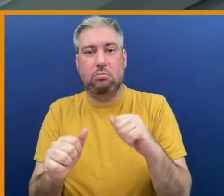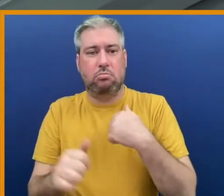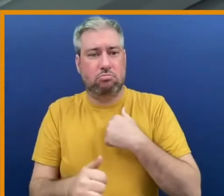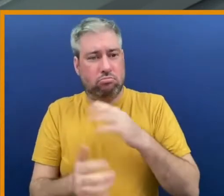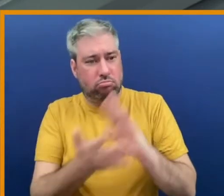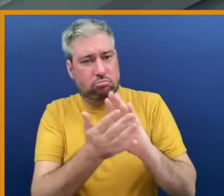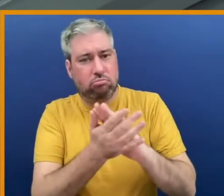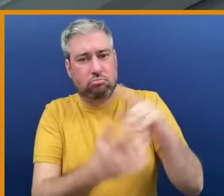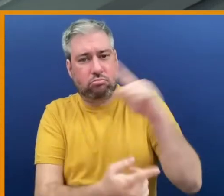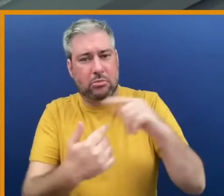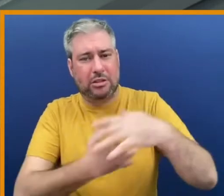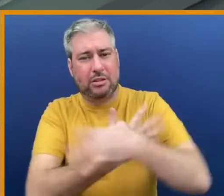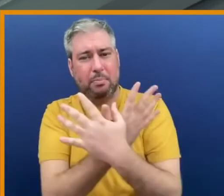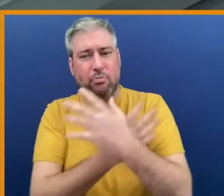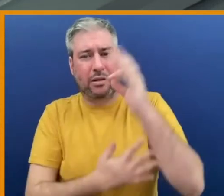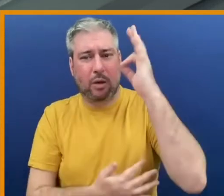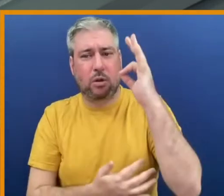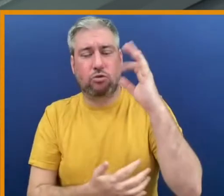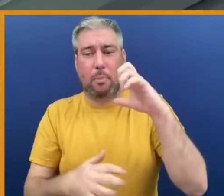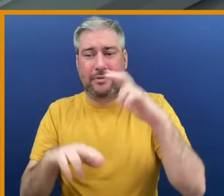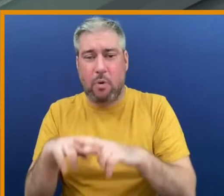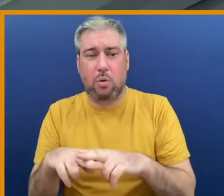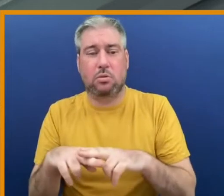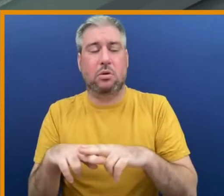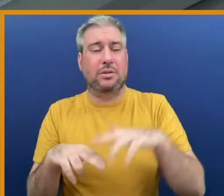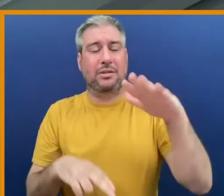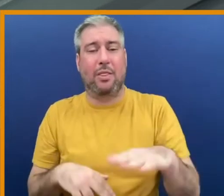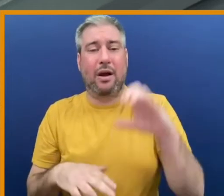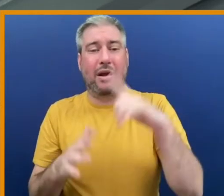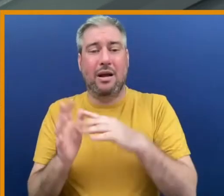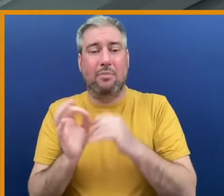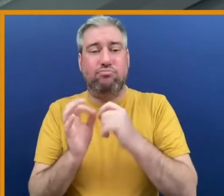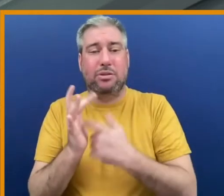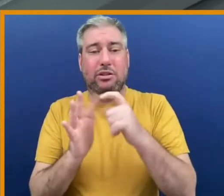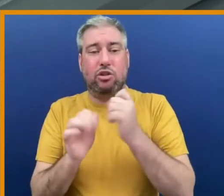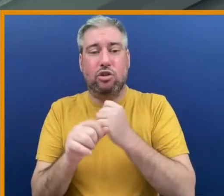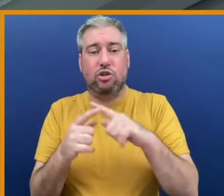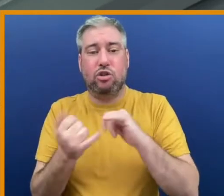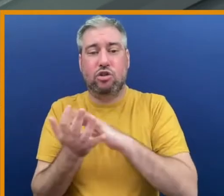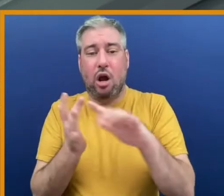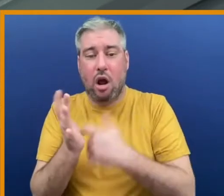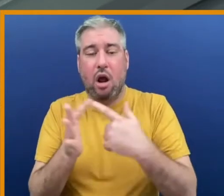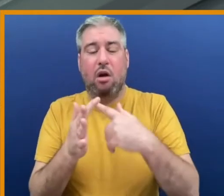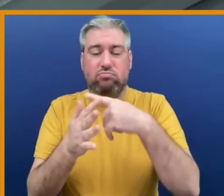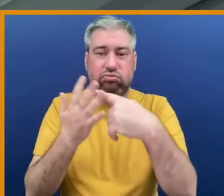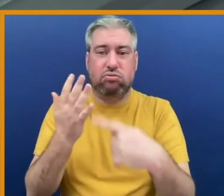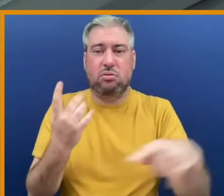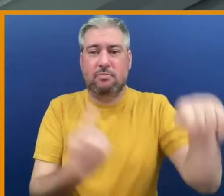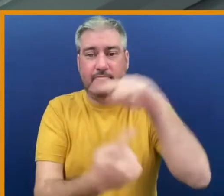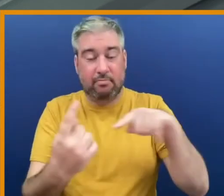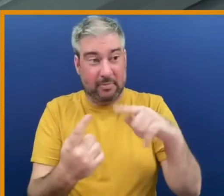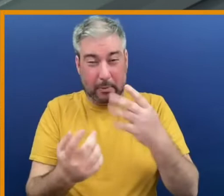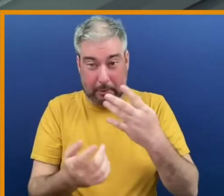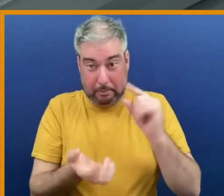three. They, despite the funding constraints imposed by this Tory government and a developing planning process which doesn't